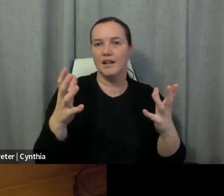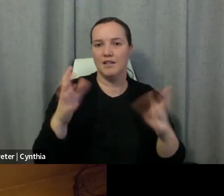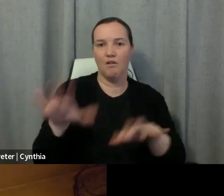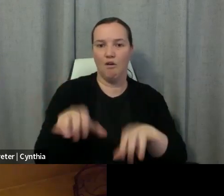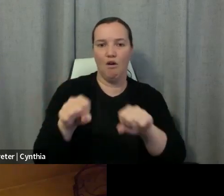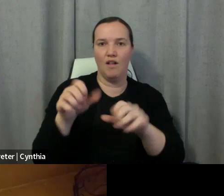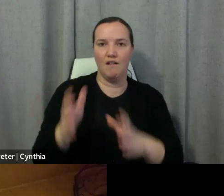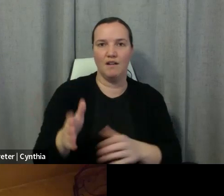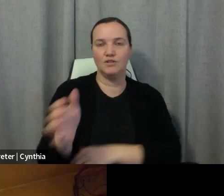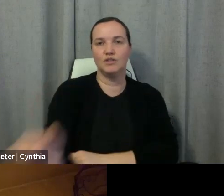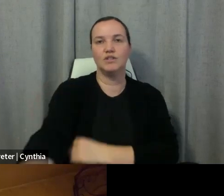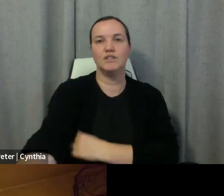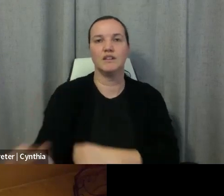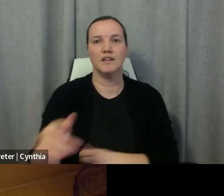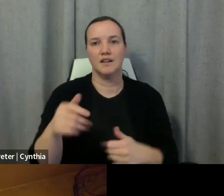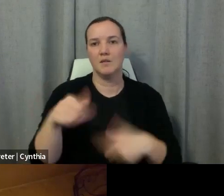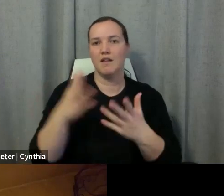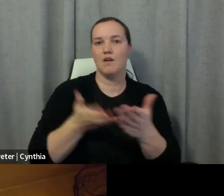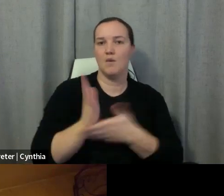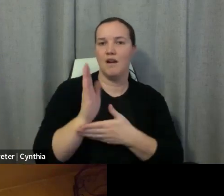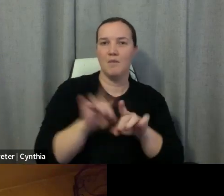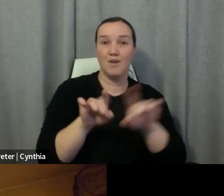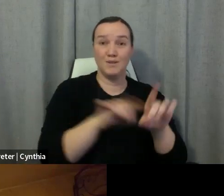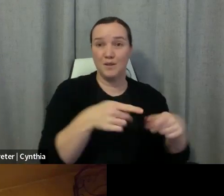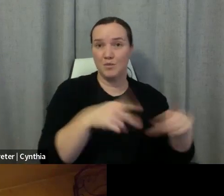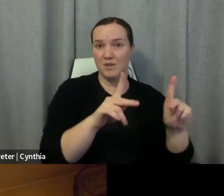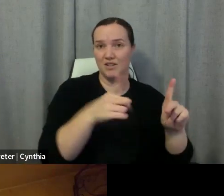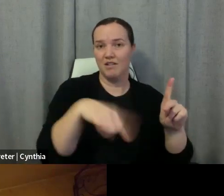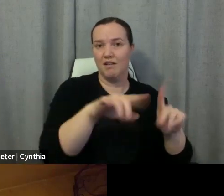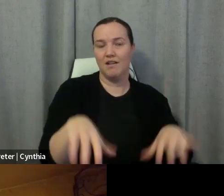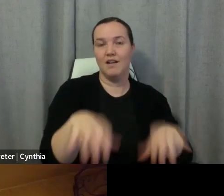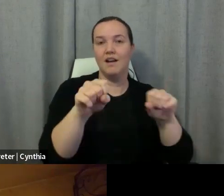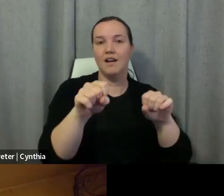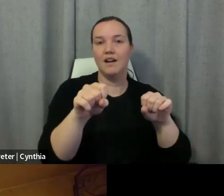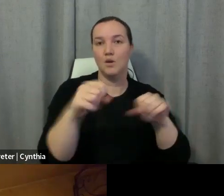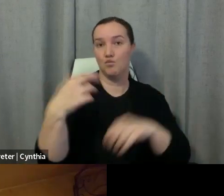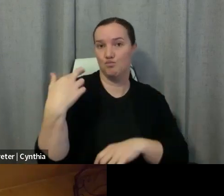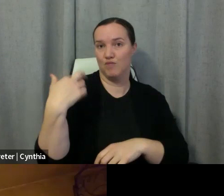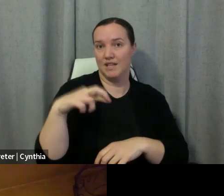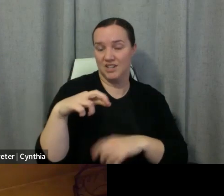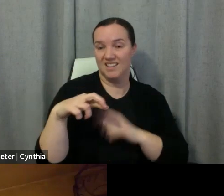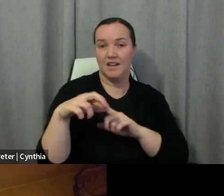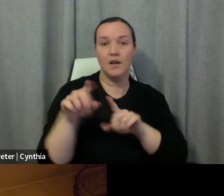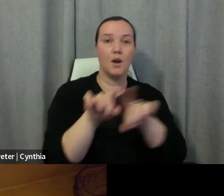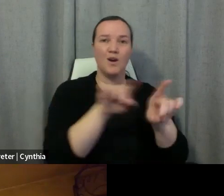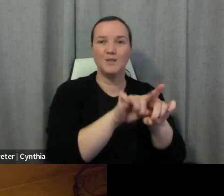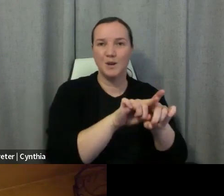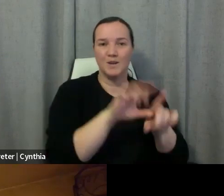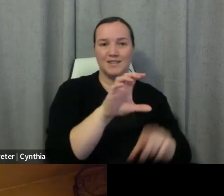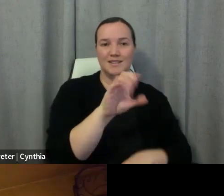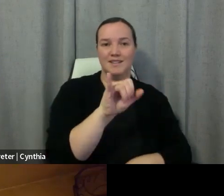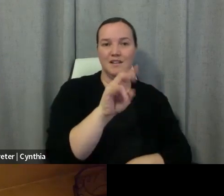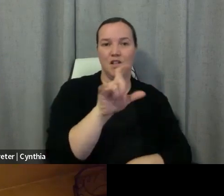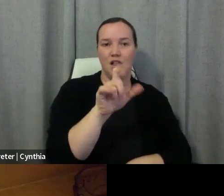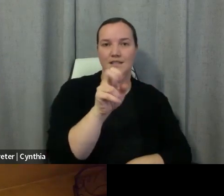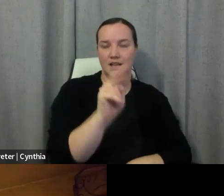colonizers the right and the permission that they were taking basically the religion as well as civilization